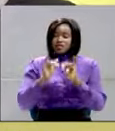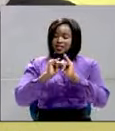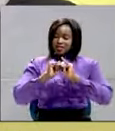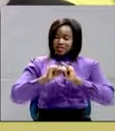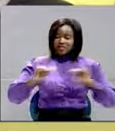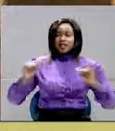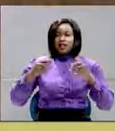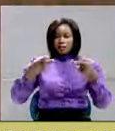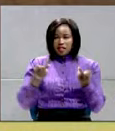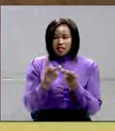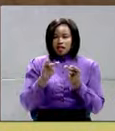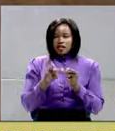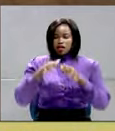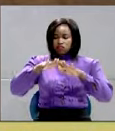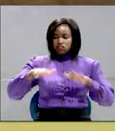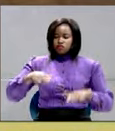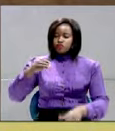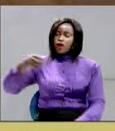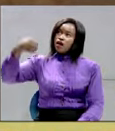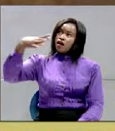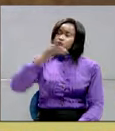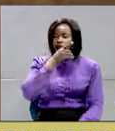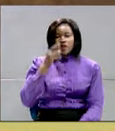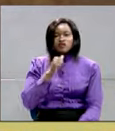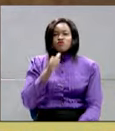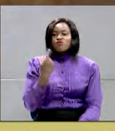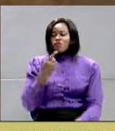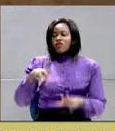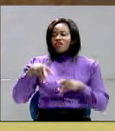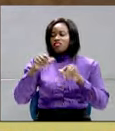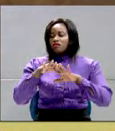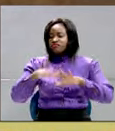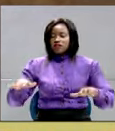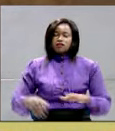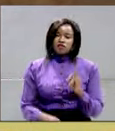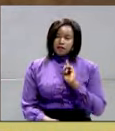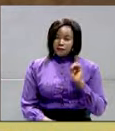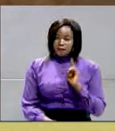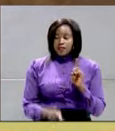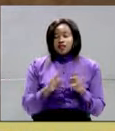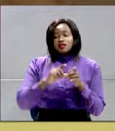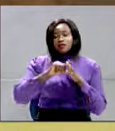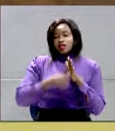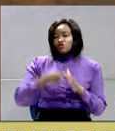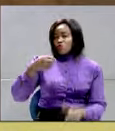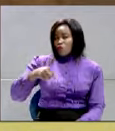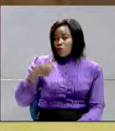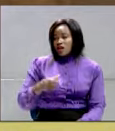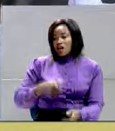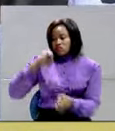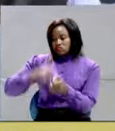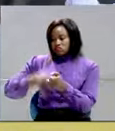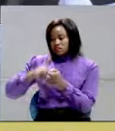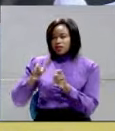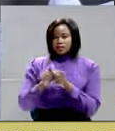dry their produce as opposed to simply spreading it on mere ground. Regarding the issue of quality pesticides and